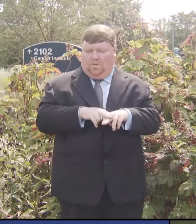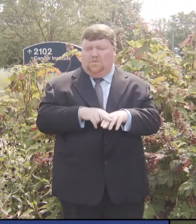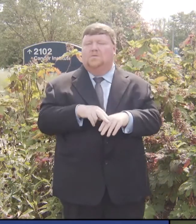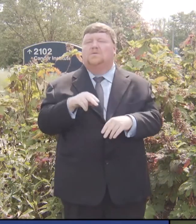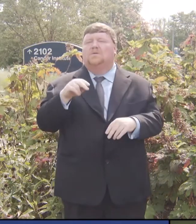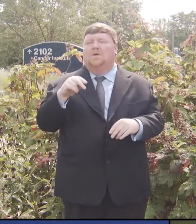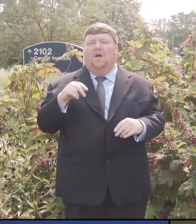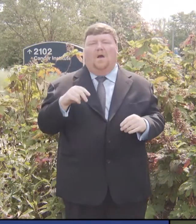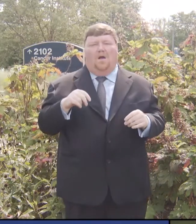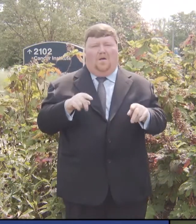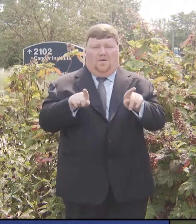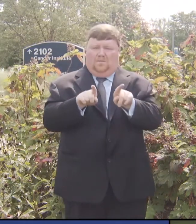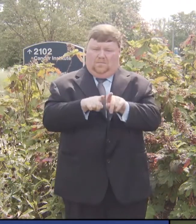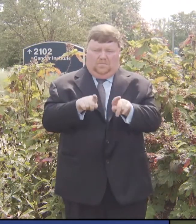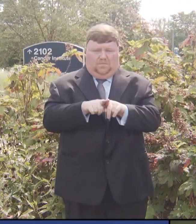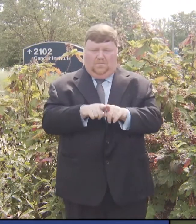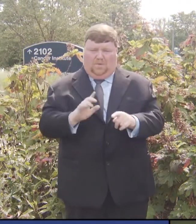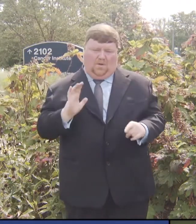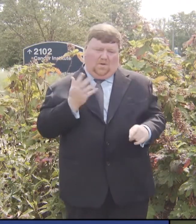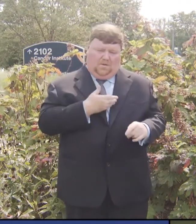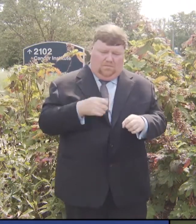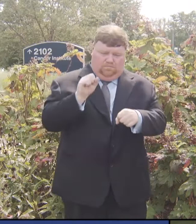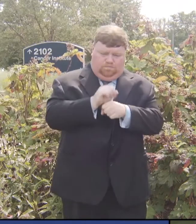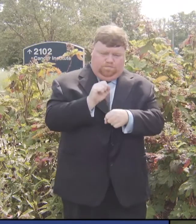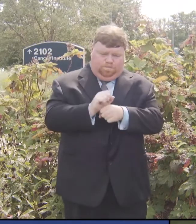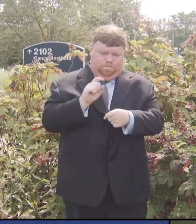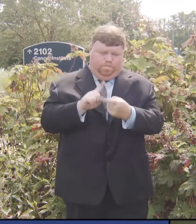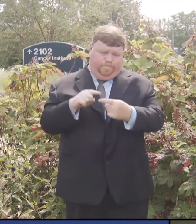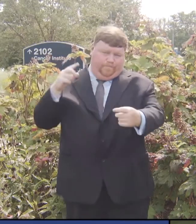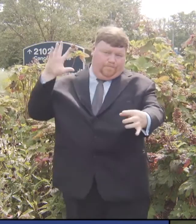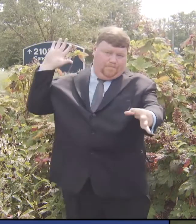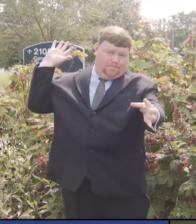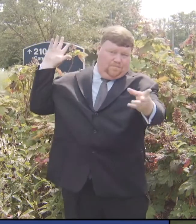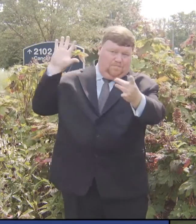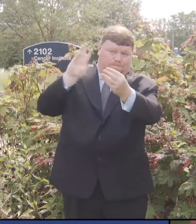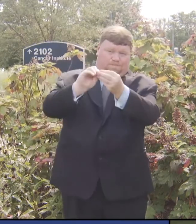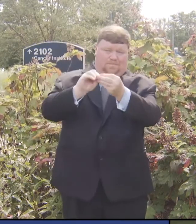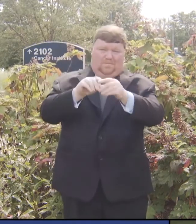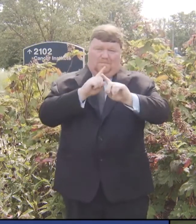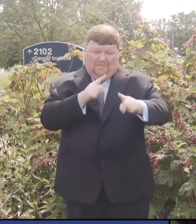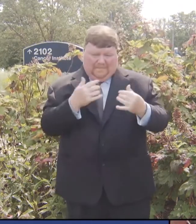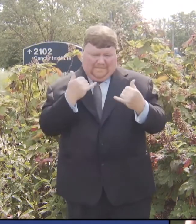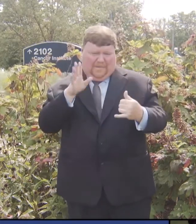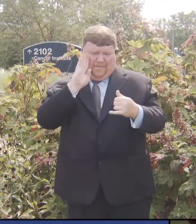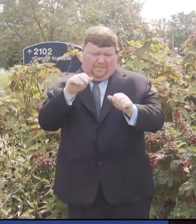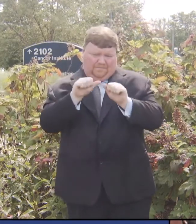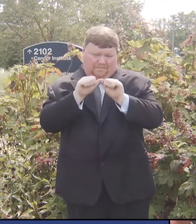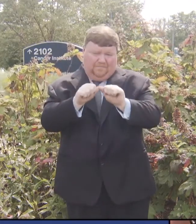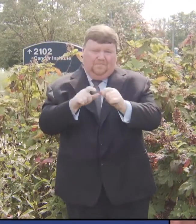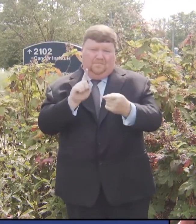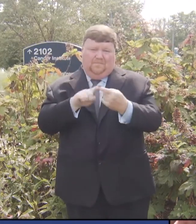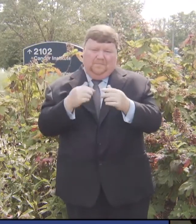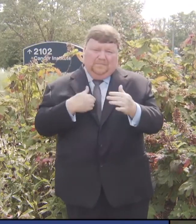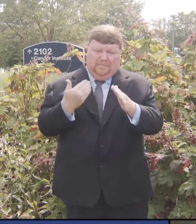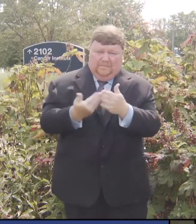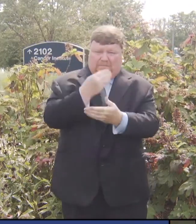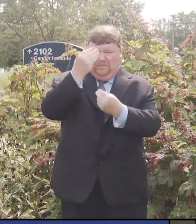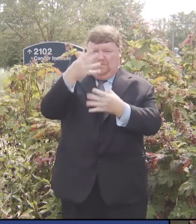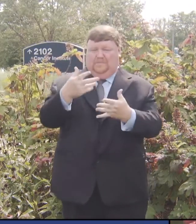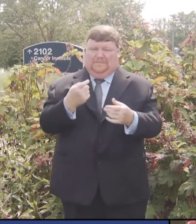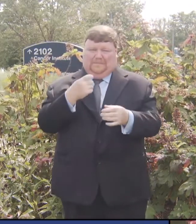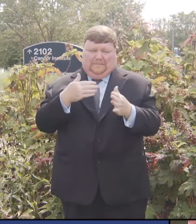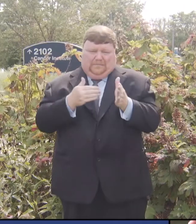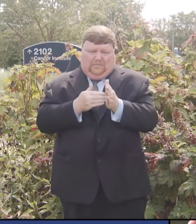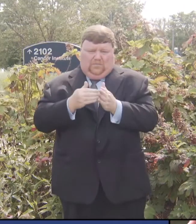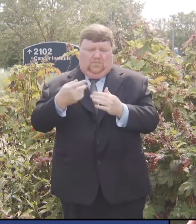also been a heck of an effort to even get to last Tuesday with a lot of the reporting, but we're going to continue updating it as frequently as we can, realizing that